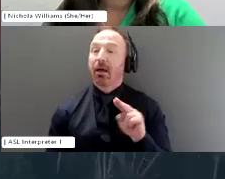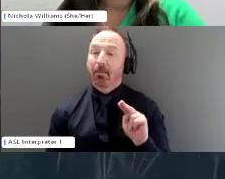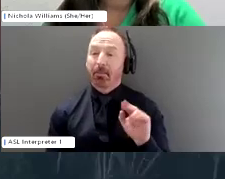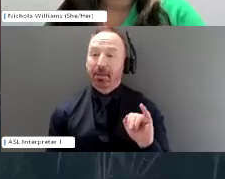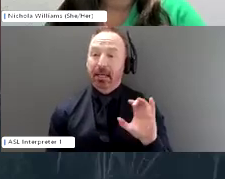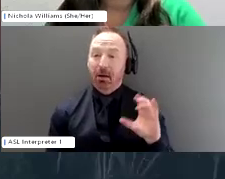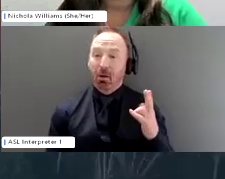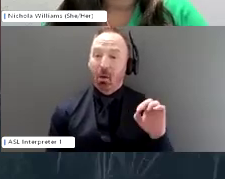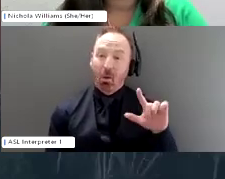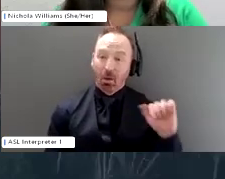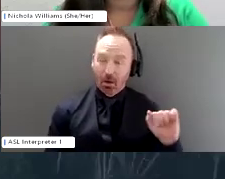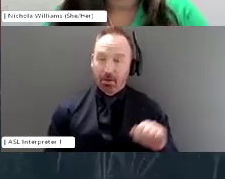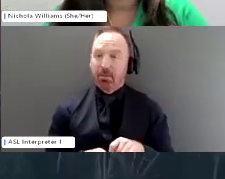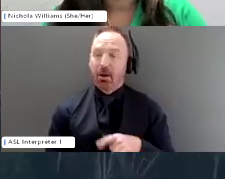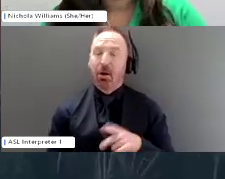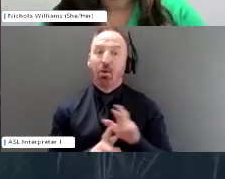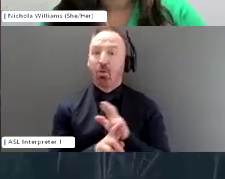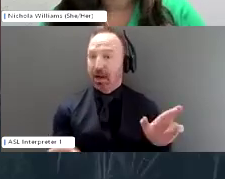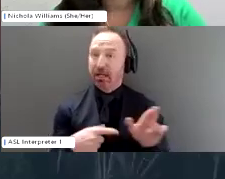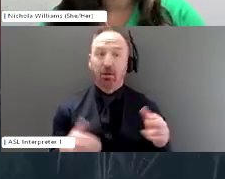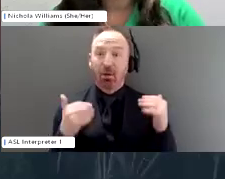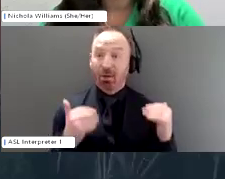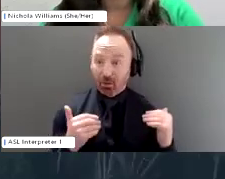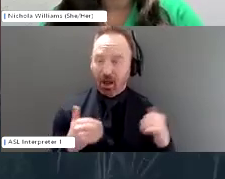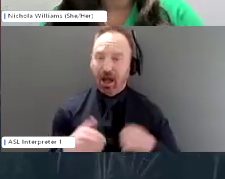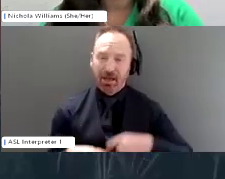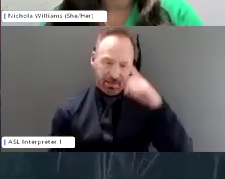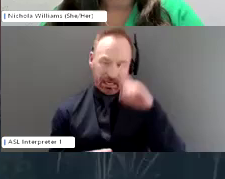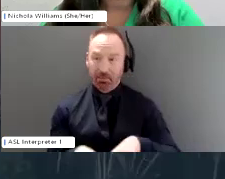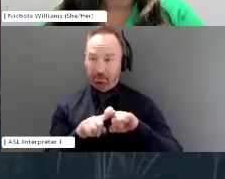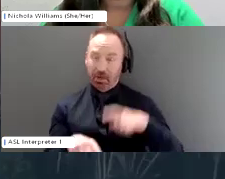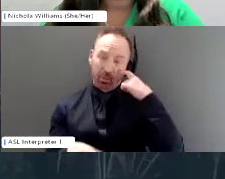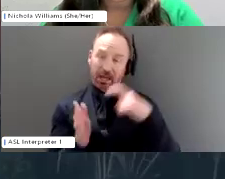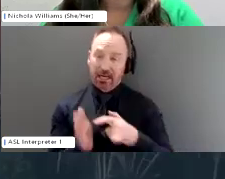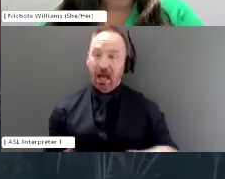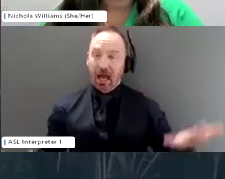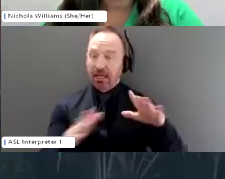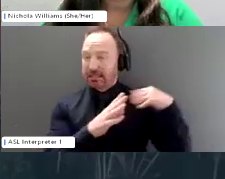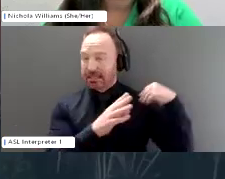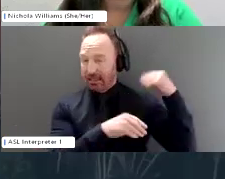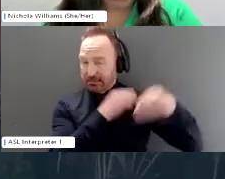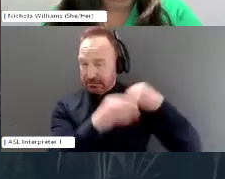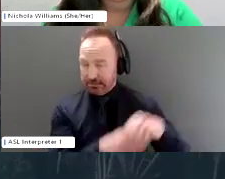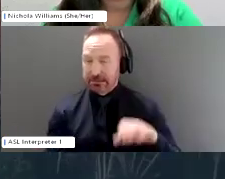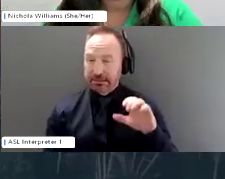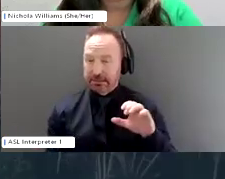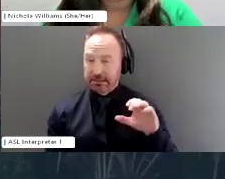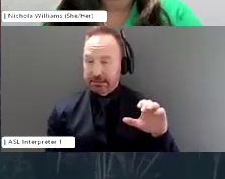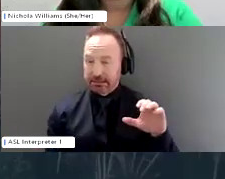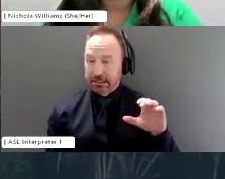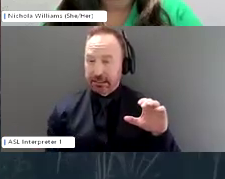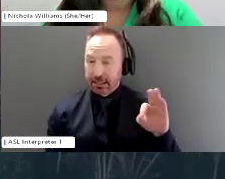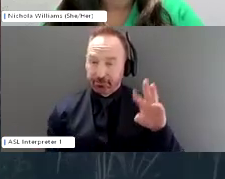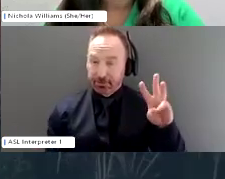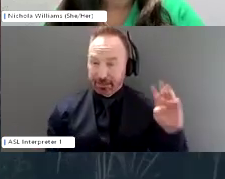we kind of begin our time together, I'd like to acknowledge the traditional territory that CCFWE operates